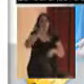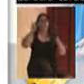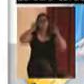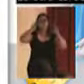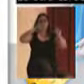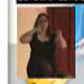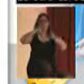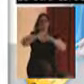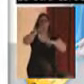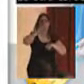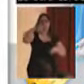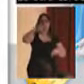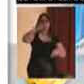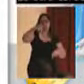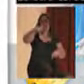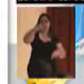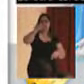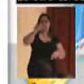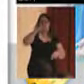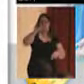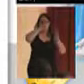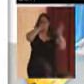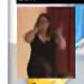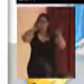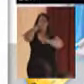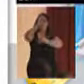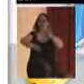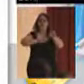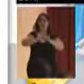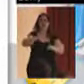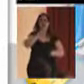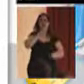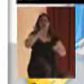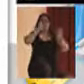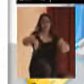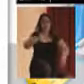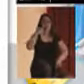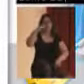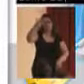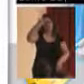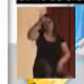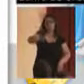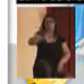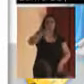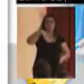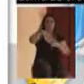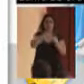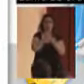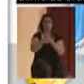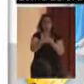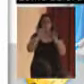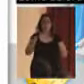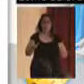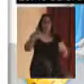important pedagogical characteristic is what we call early bird. How can we order all the topics so that the students can appreciate the main ideas of the